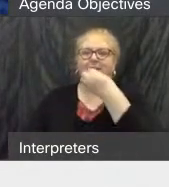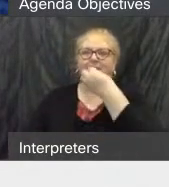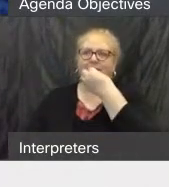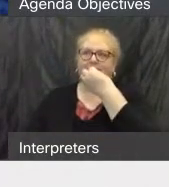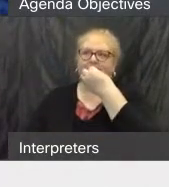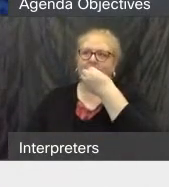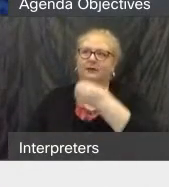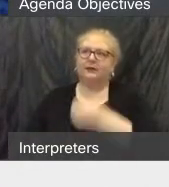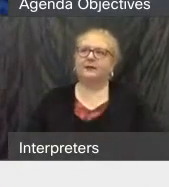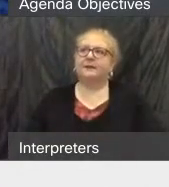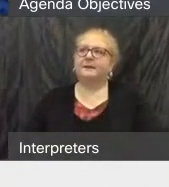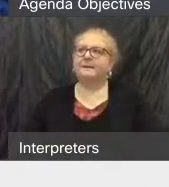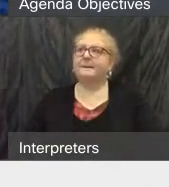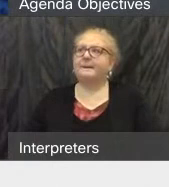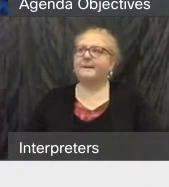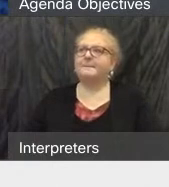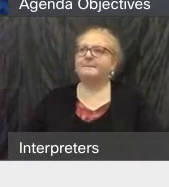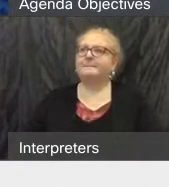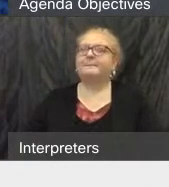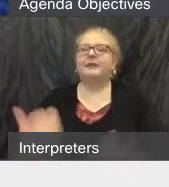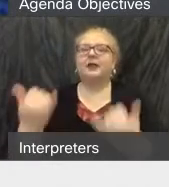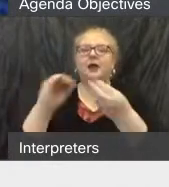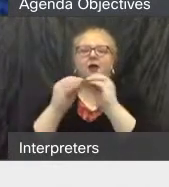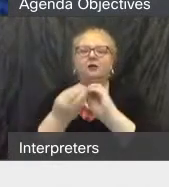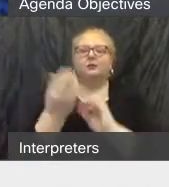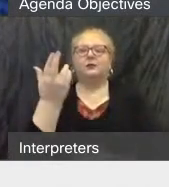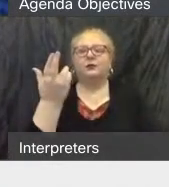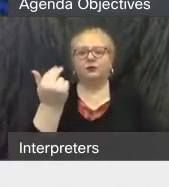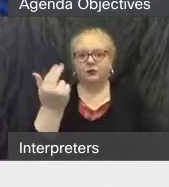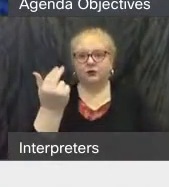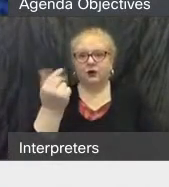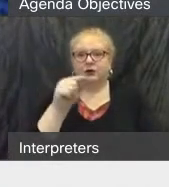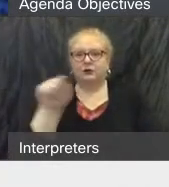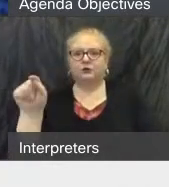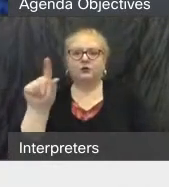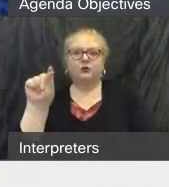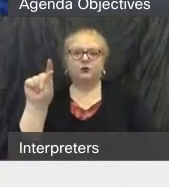Any questions for items 13 through 20?